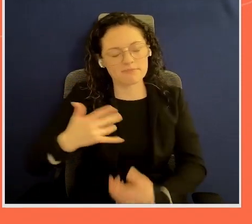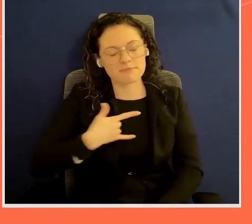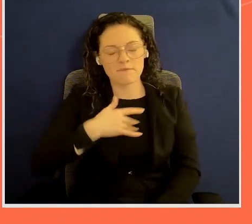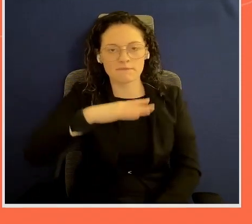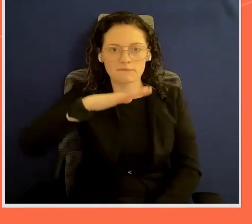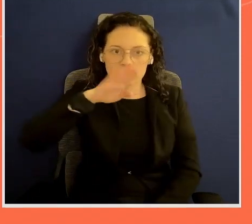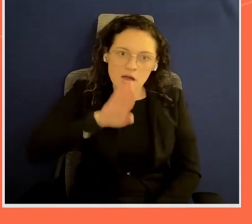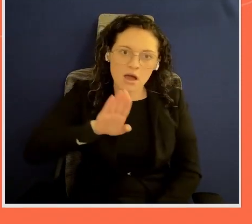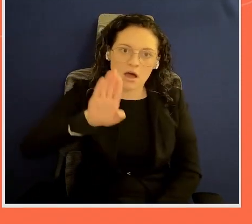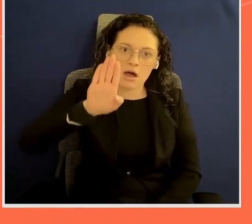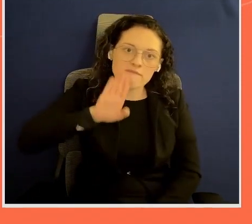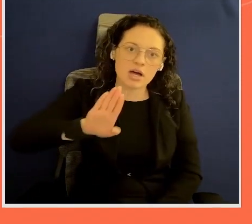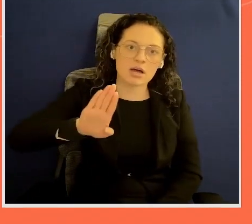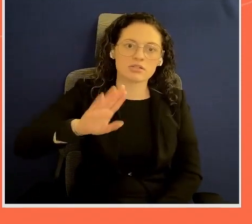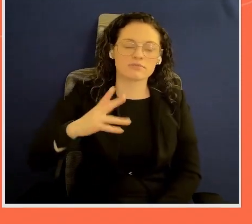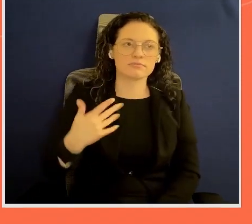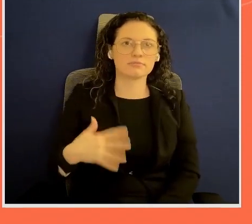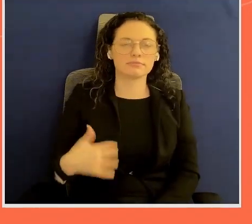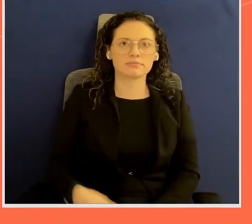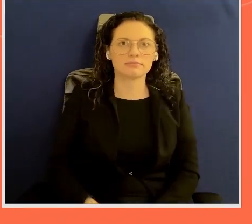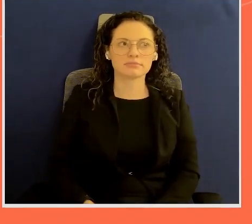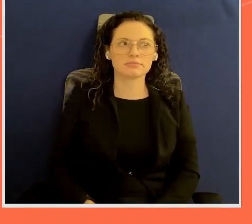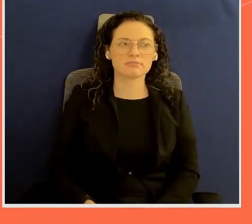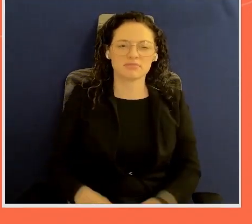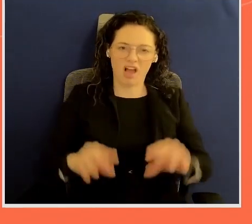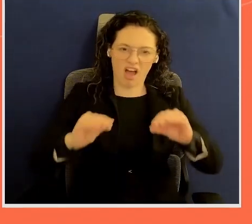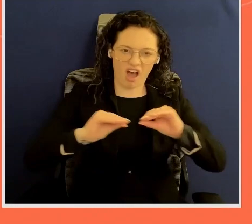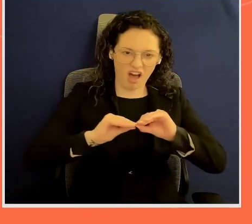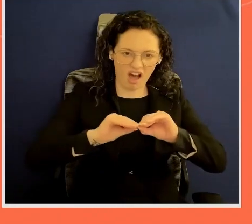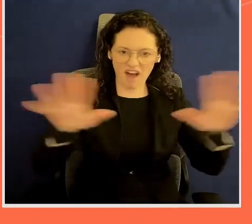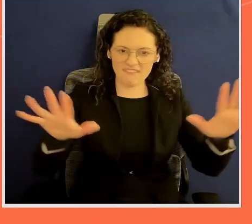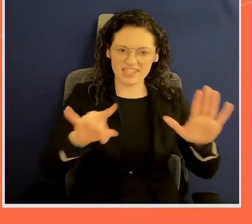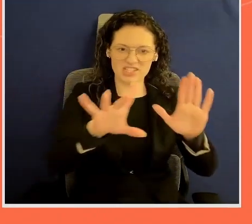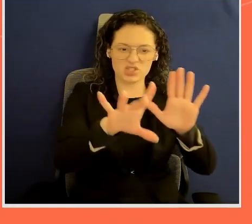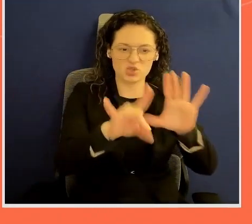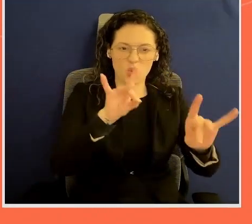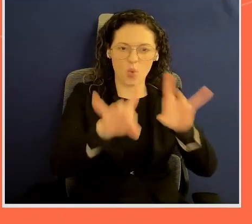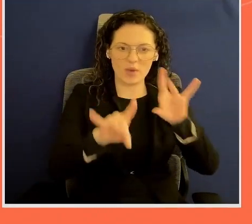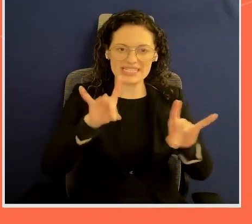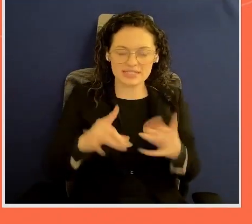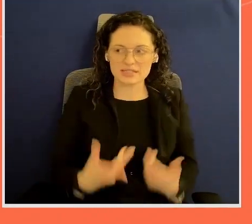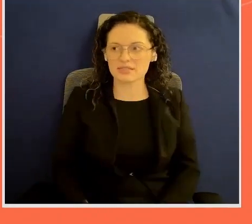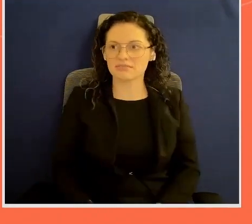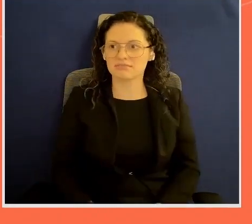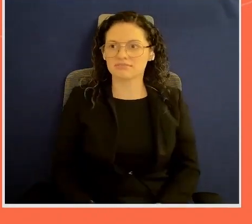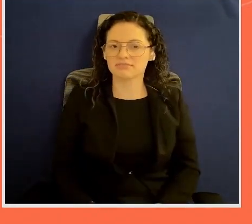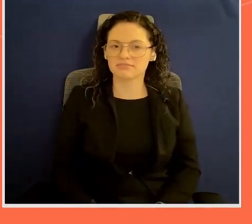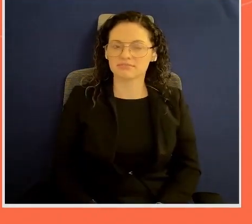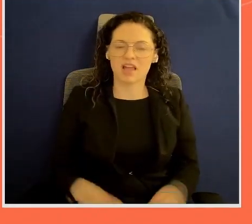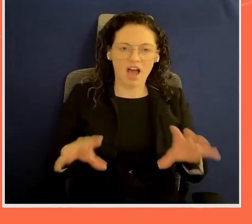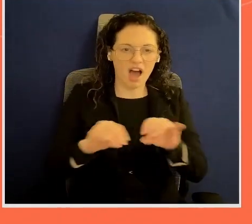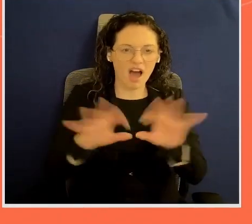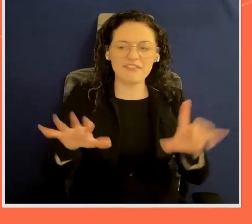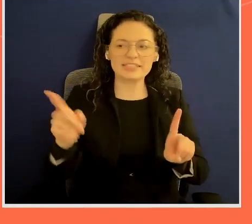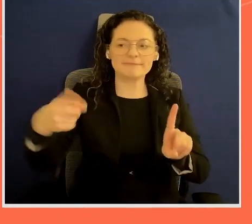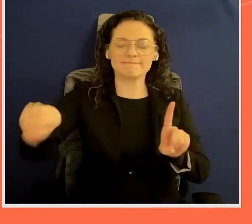you have done to create this incredible atmosphere for this meeting. And we are deeply, deeply appreciative to the people of